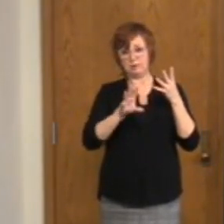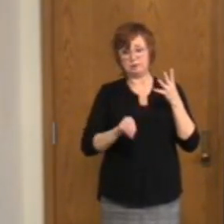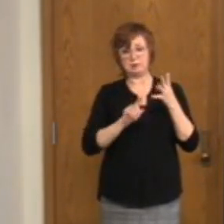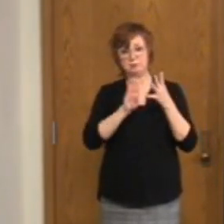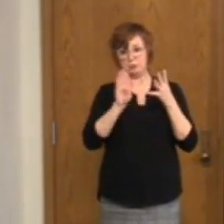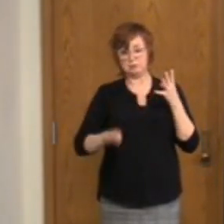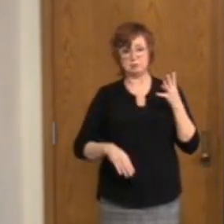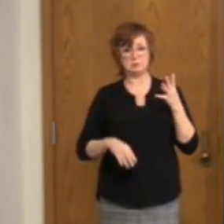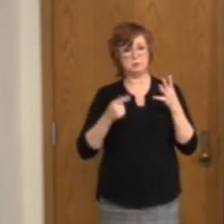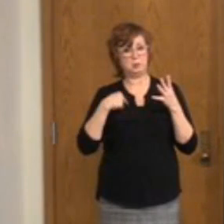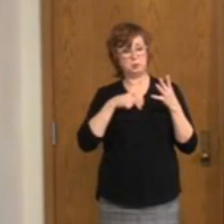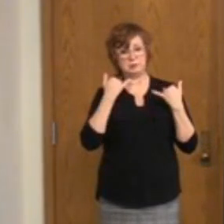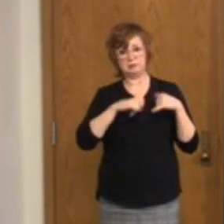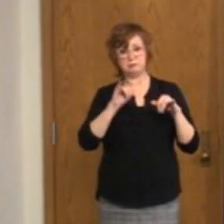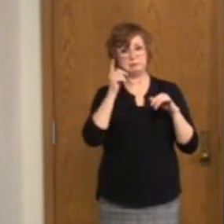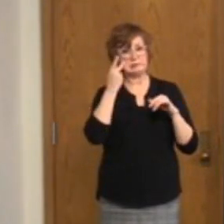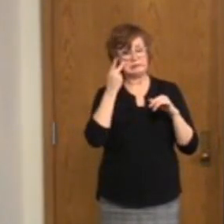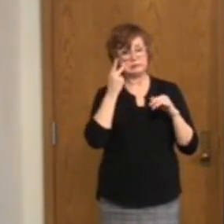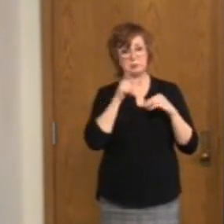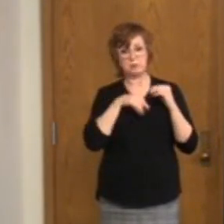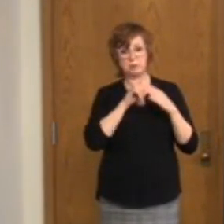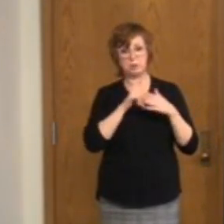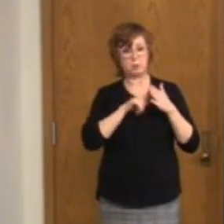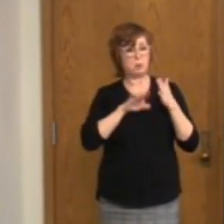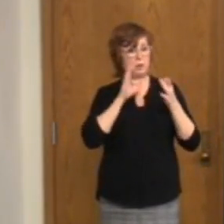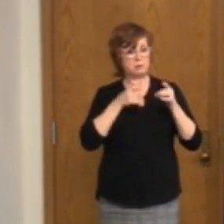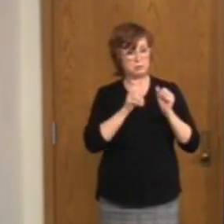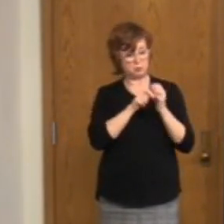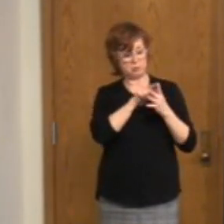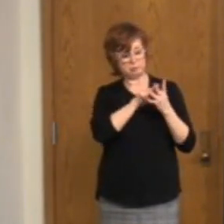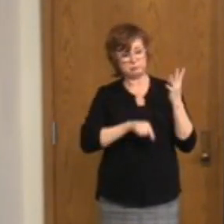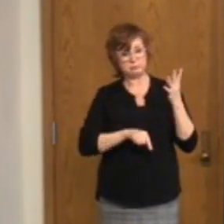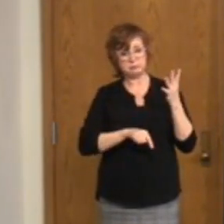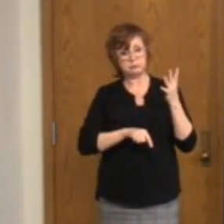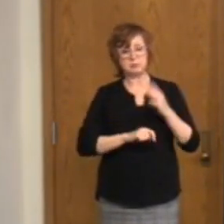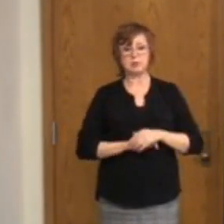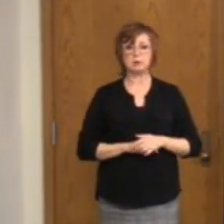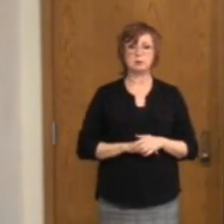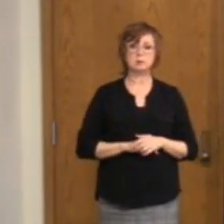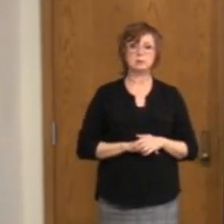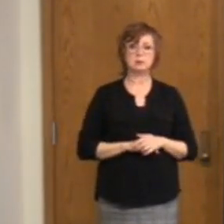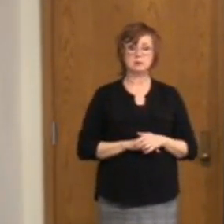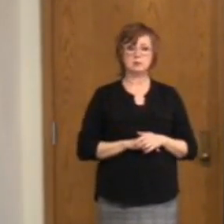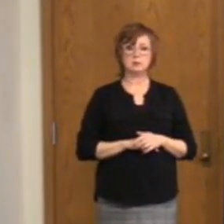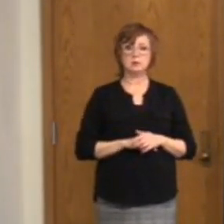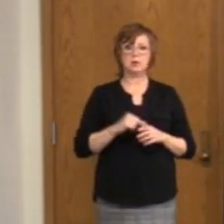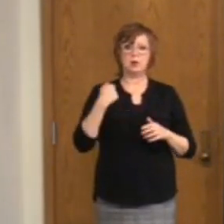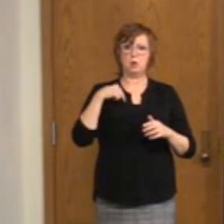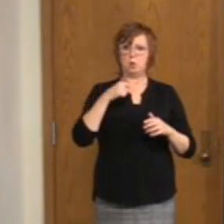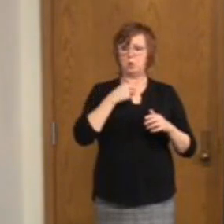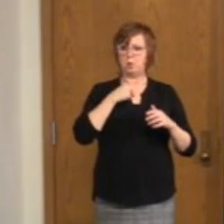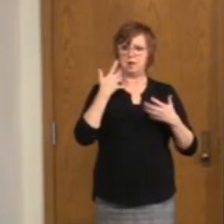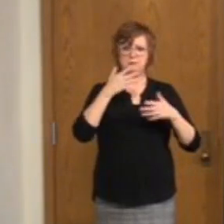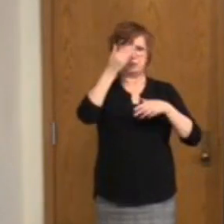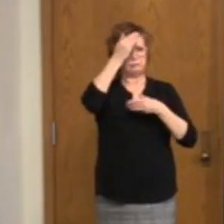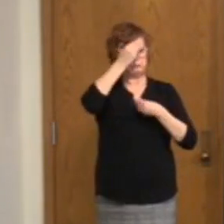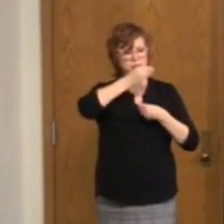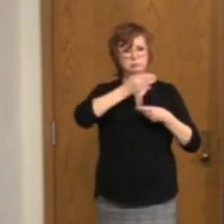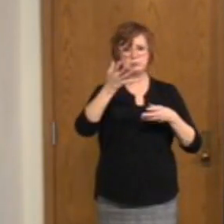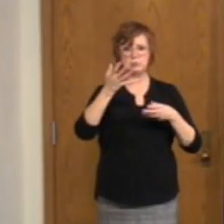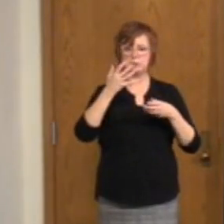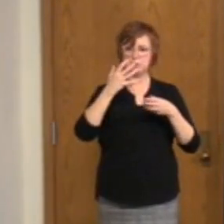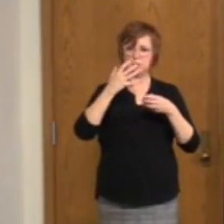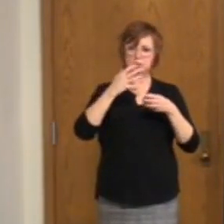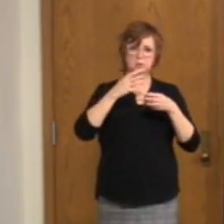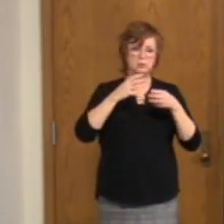hospitalizations are here in the province. As we said at the outset of this effort, that we were going to ensure that we preserve the healthcare capacity here in the